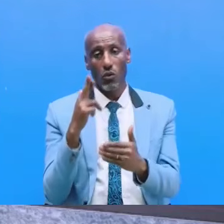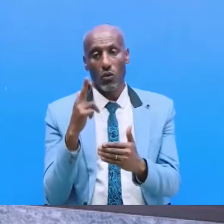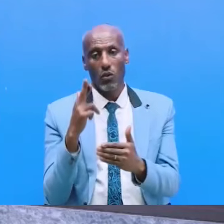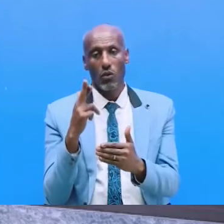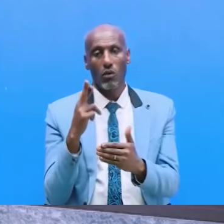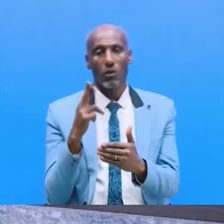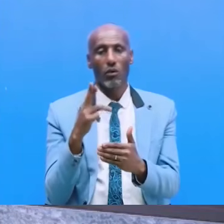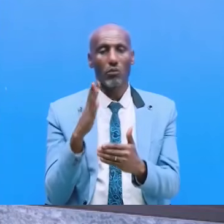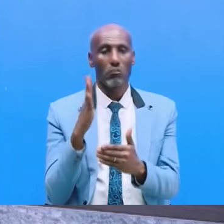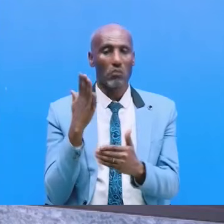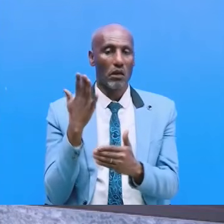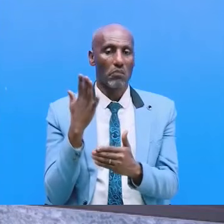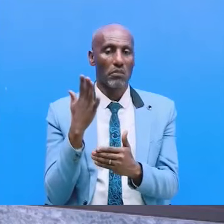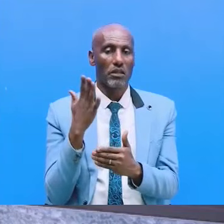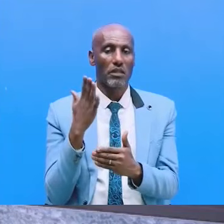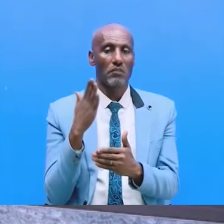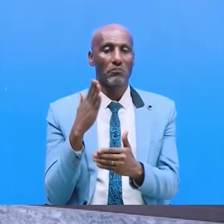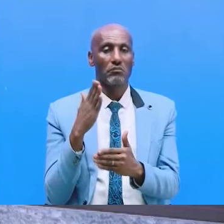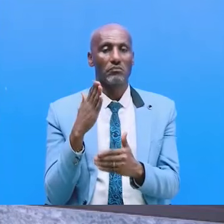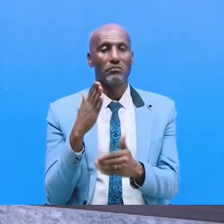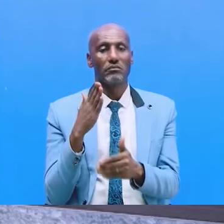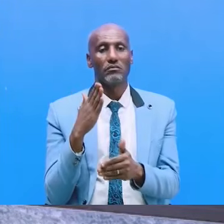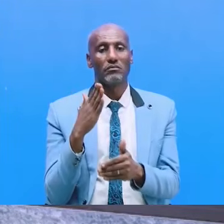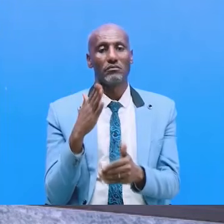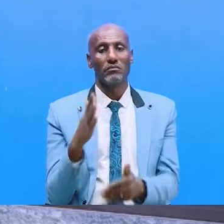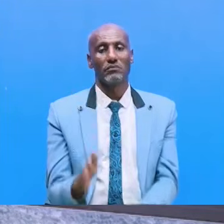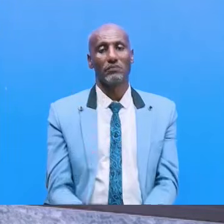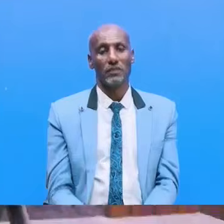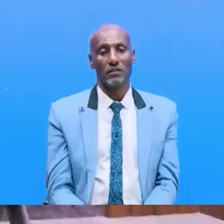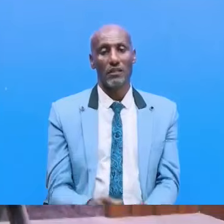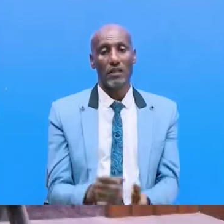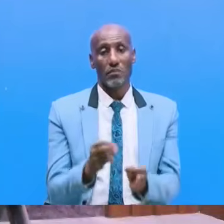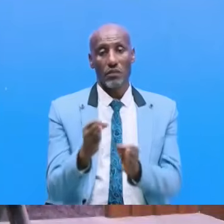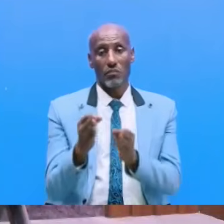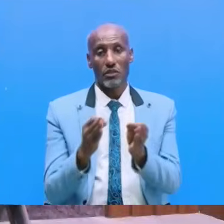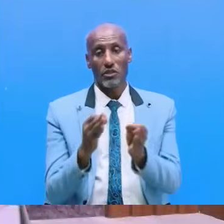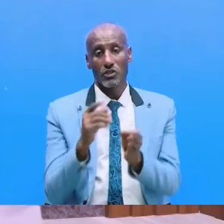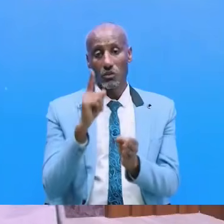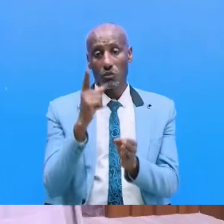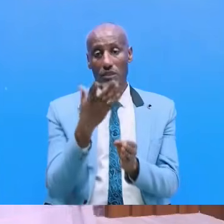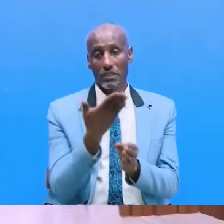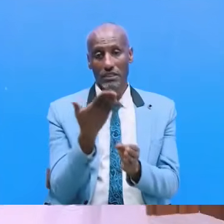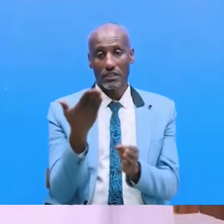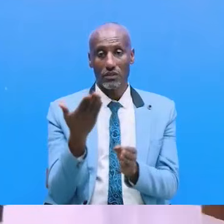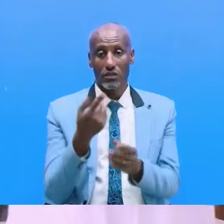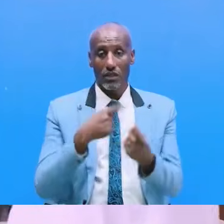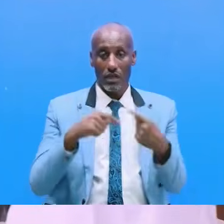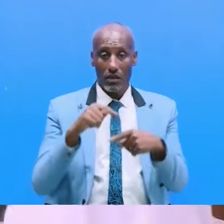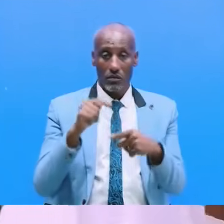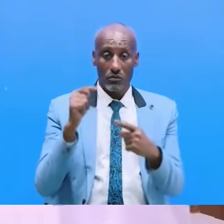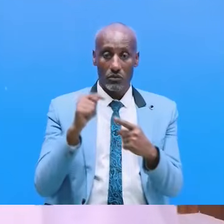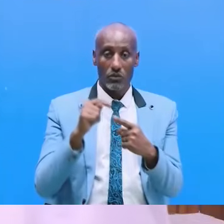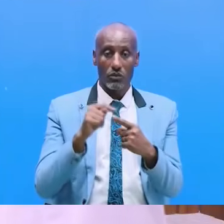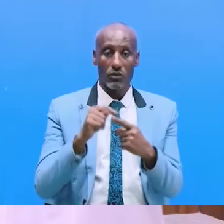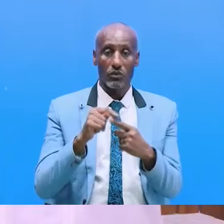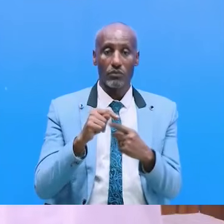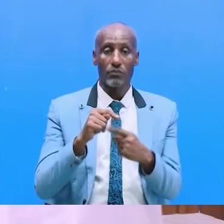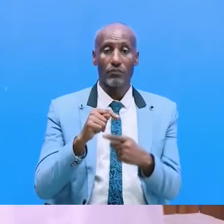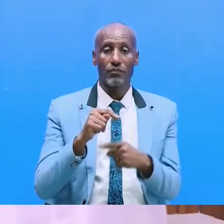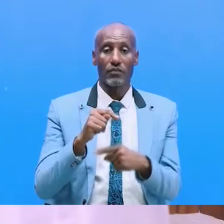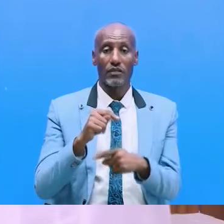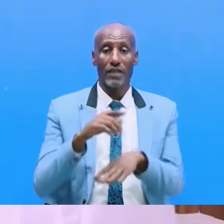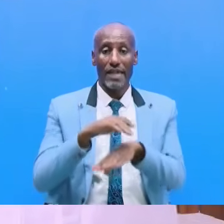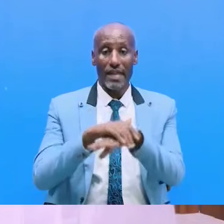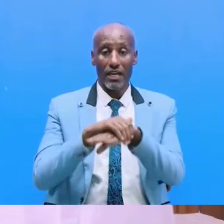our practice or exercise, let me mention one thing. When we come to English, this is the language we don't